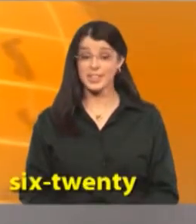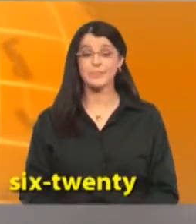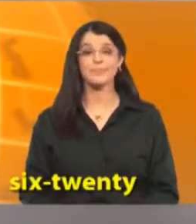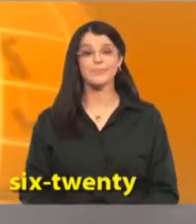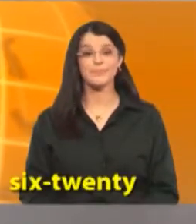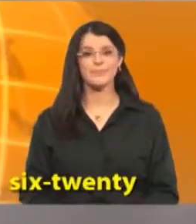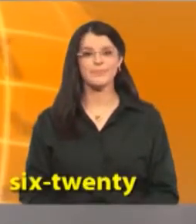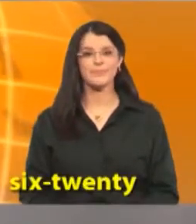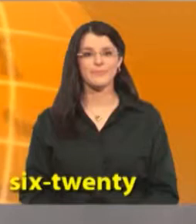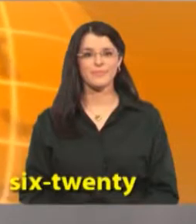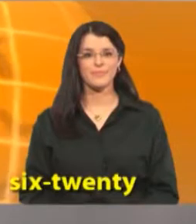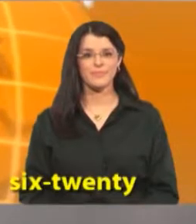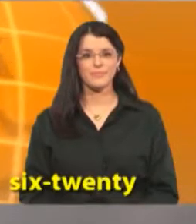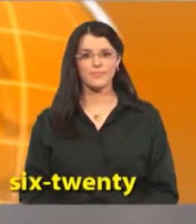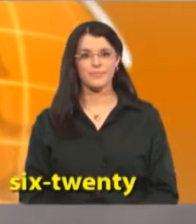6:20.